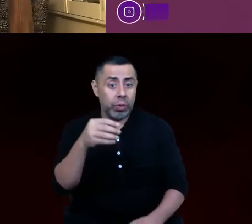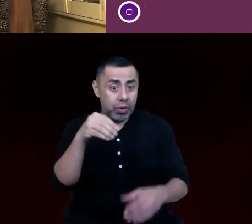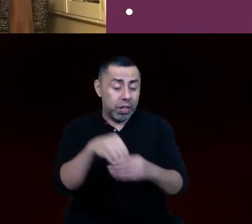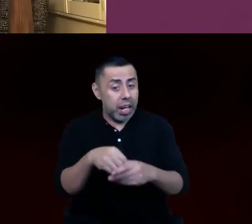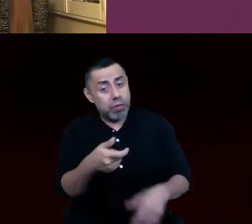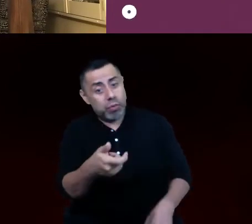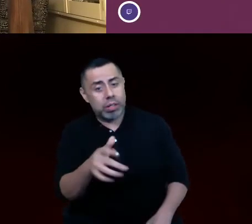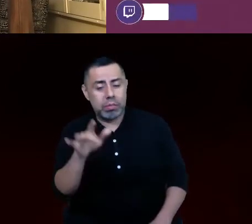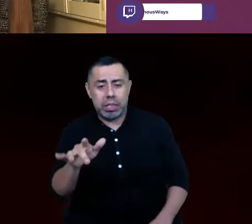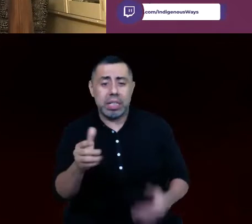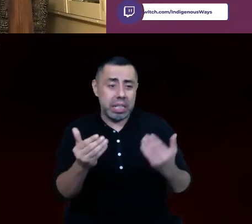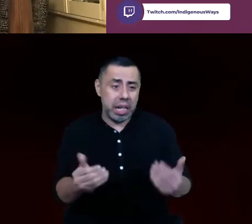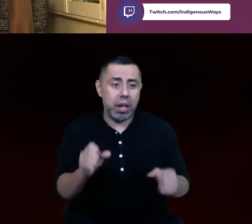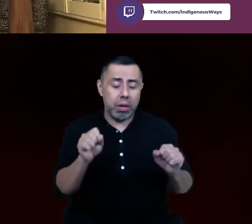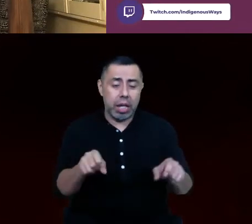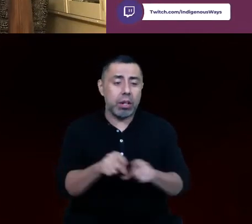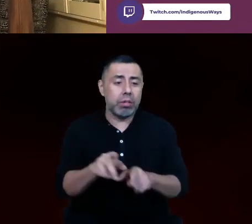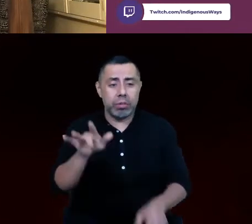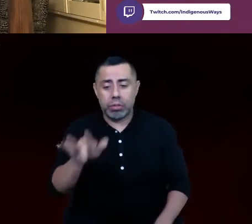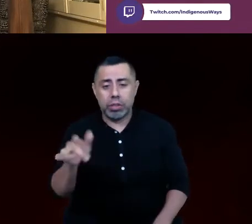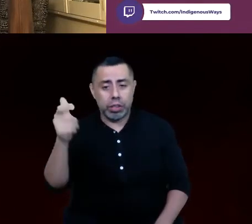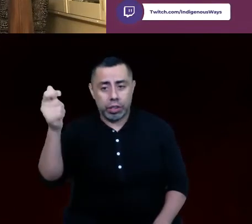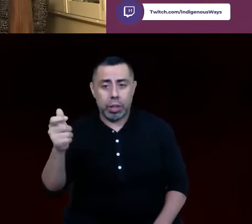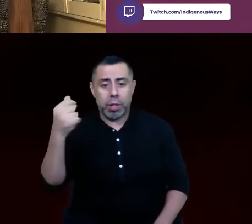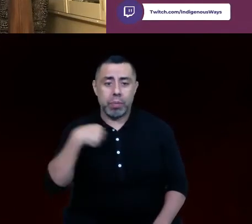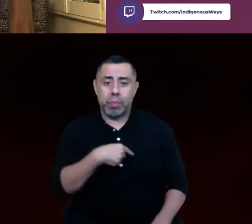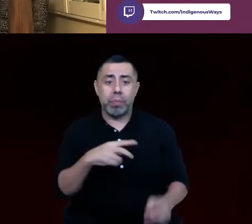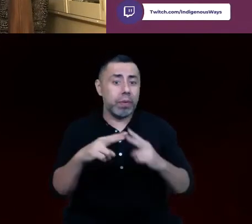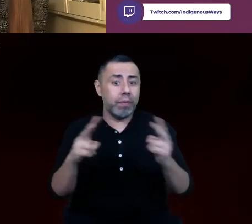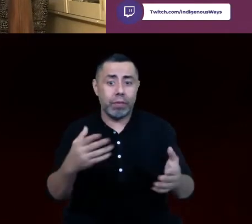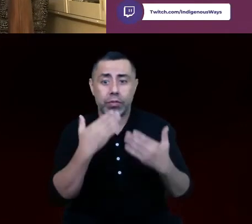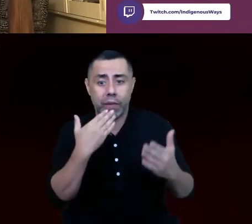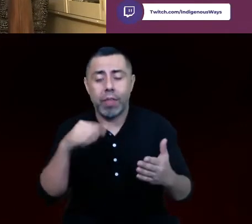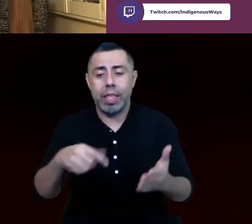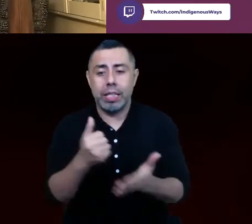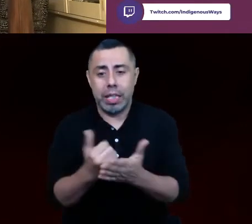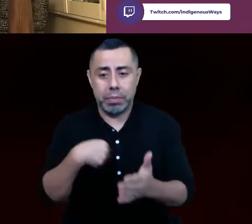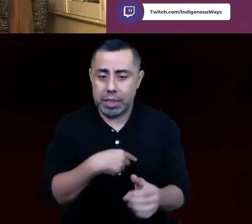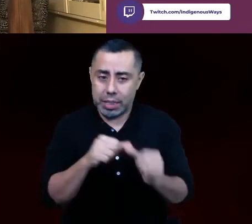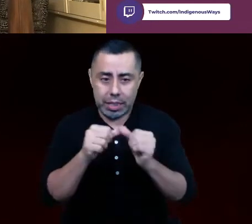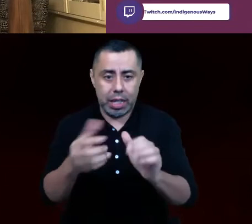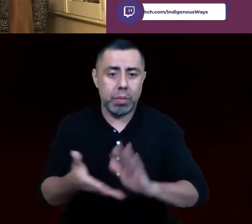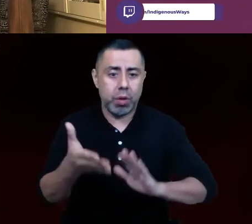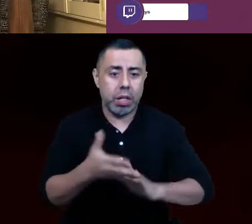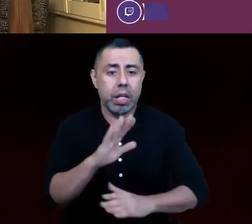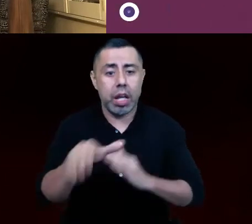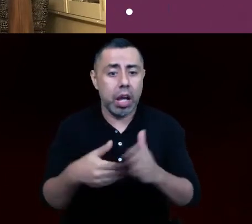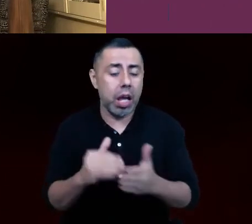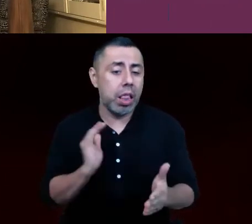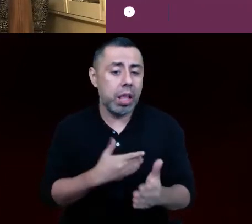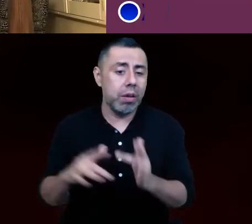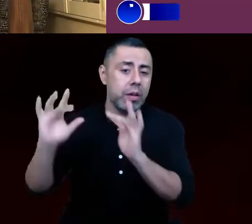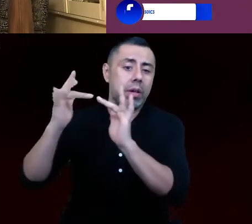can subscribe. And we're really grateful. This really helps us to keep going. All our virtual events have